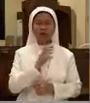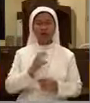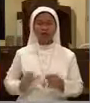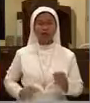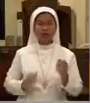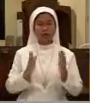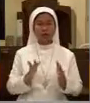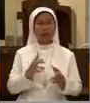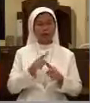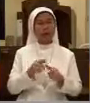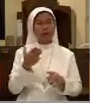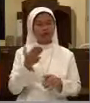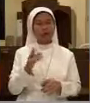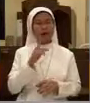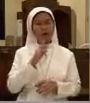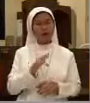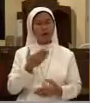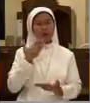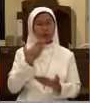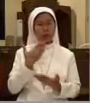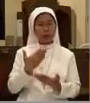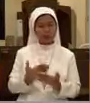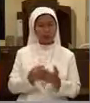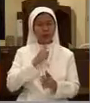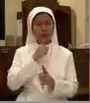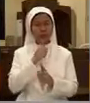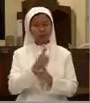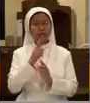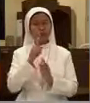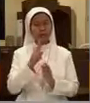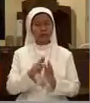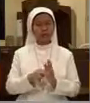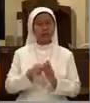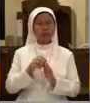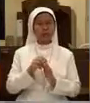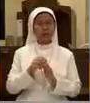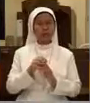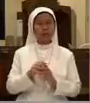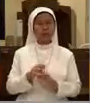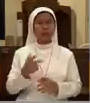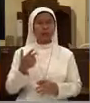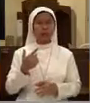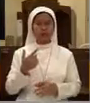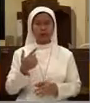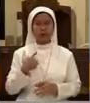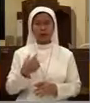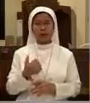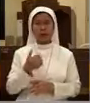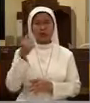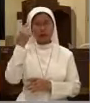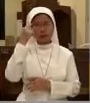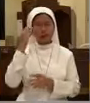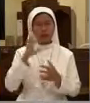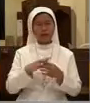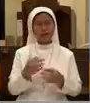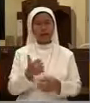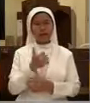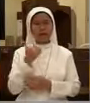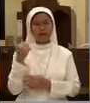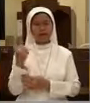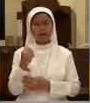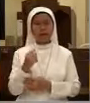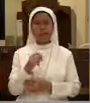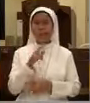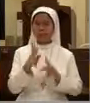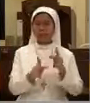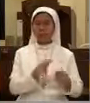just, people who are righteous, people who think of others, people who are